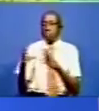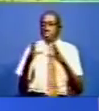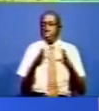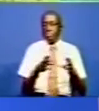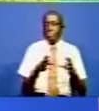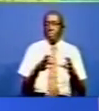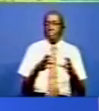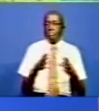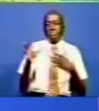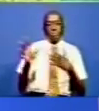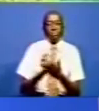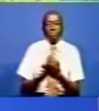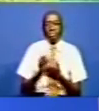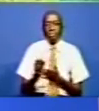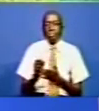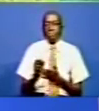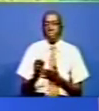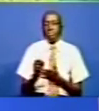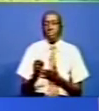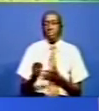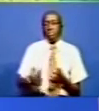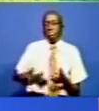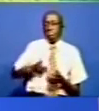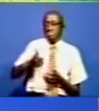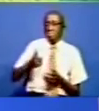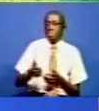pander to vested interests.